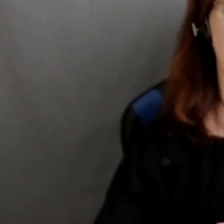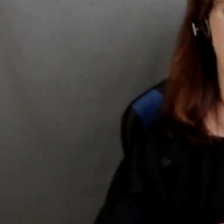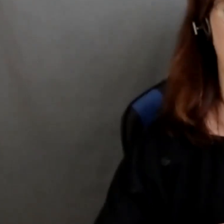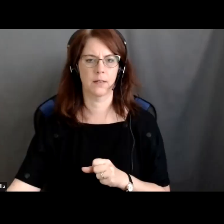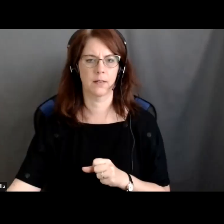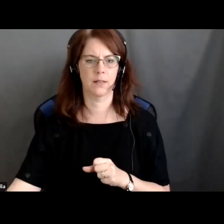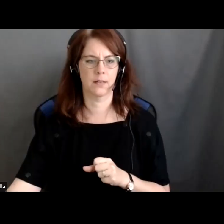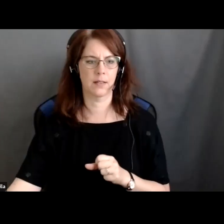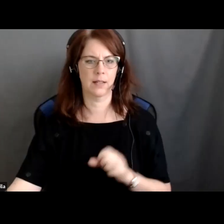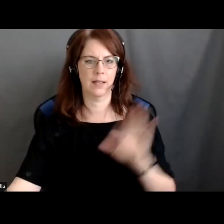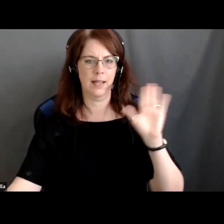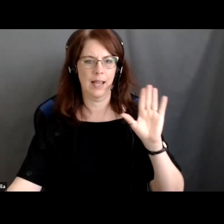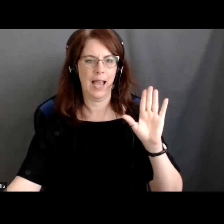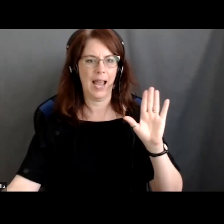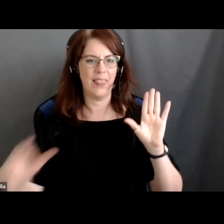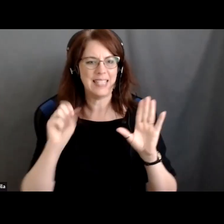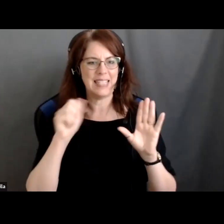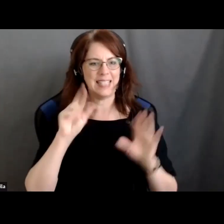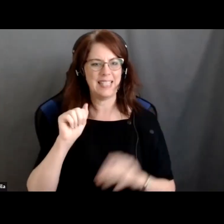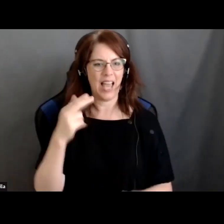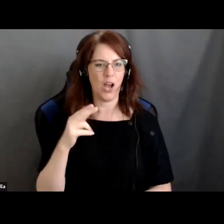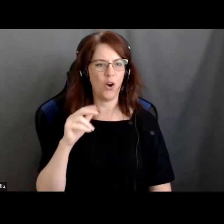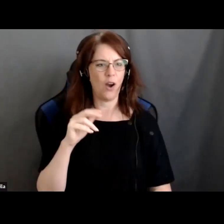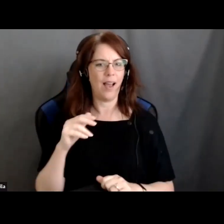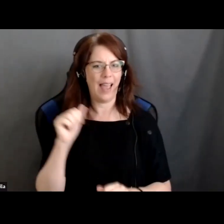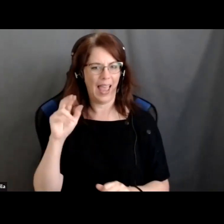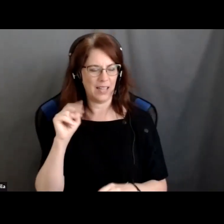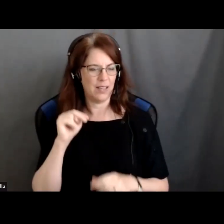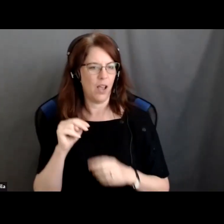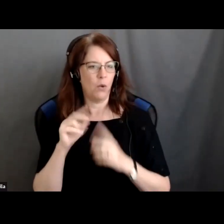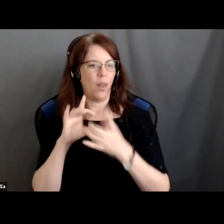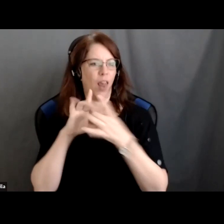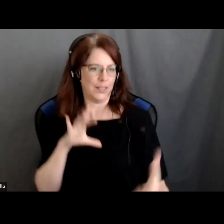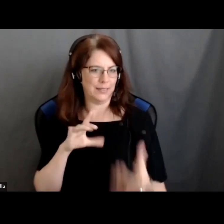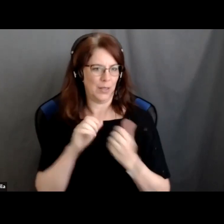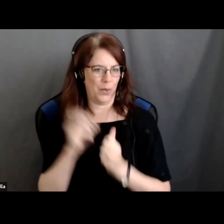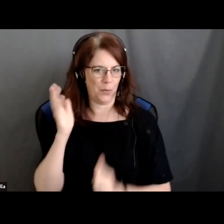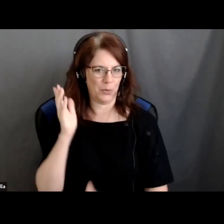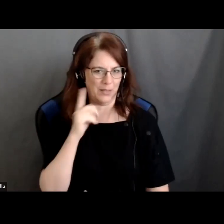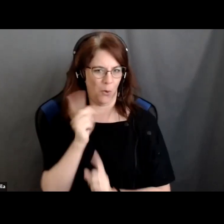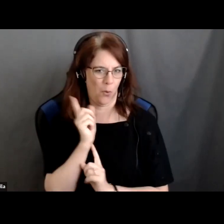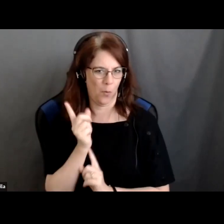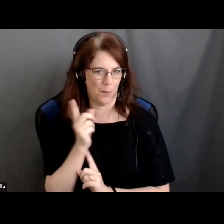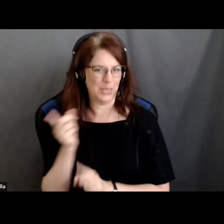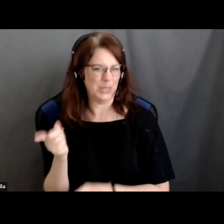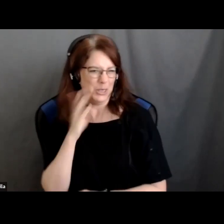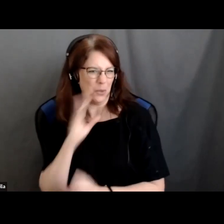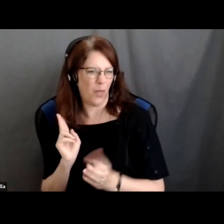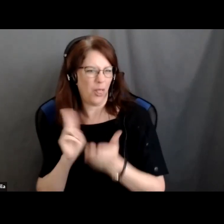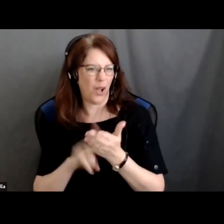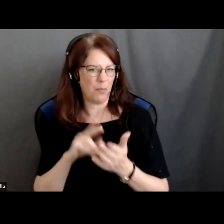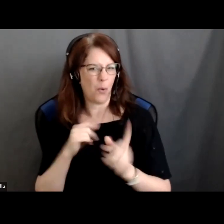Hi, this is Sarah Ann. I think we just lost our presenter for a moment, and I believe she'll just be logging in, but we kind of